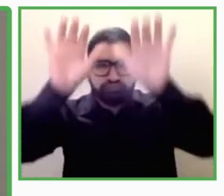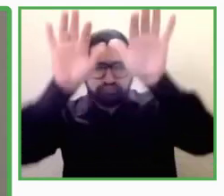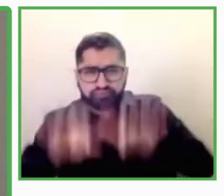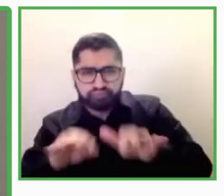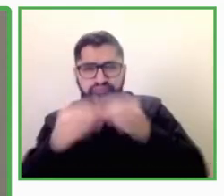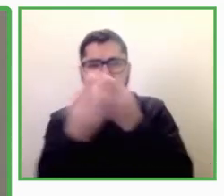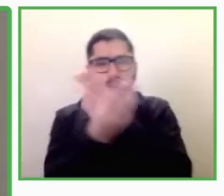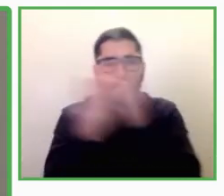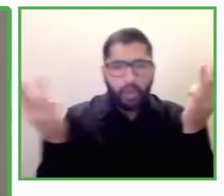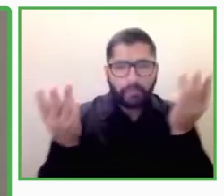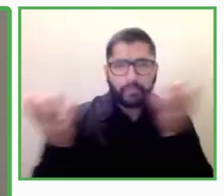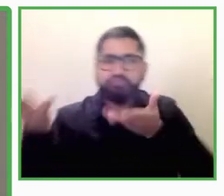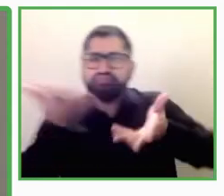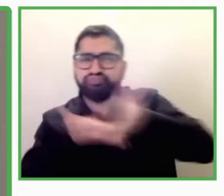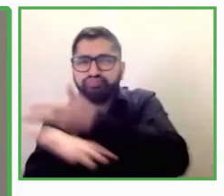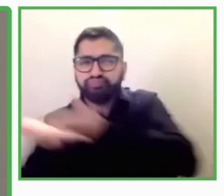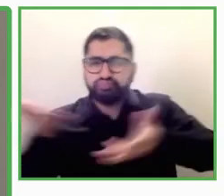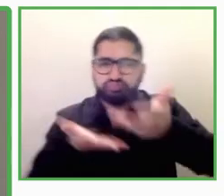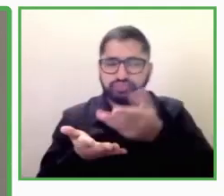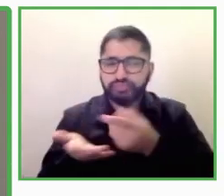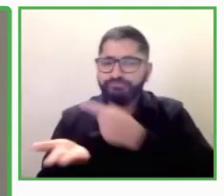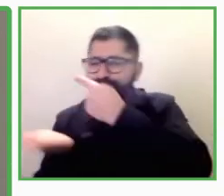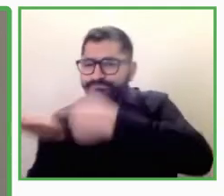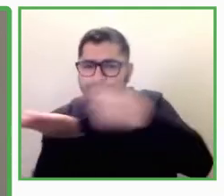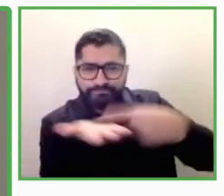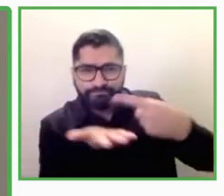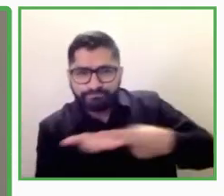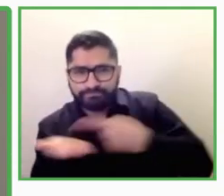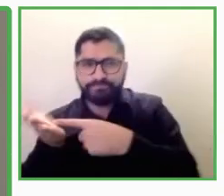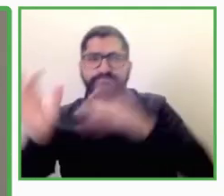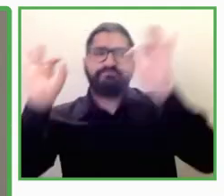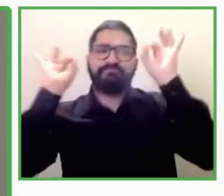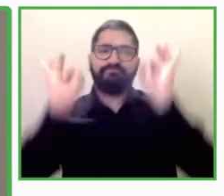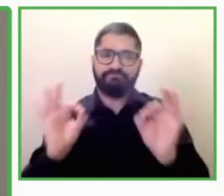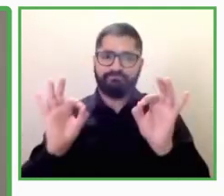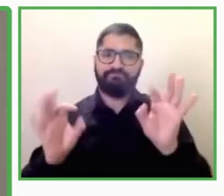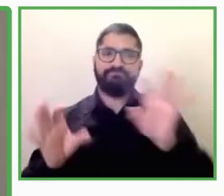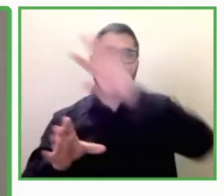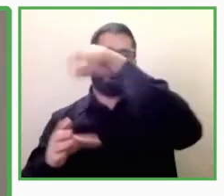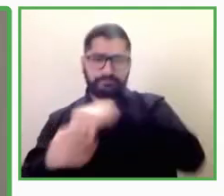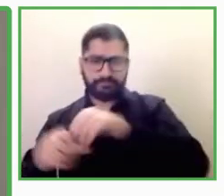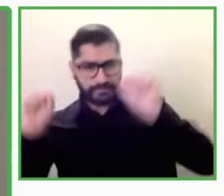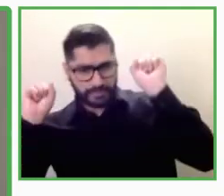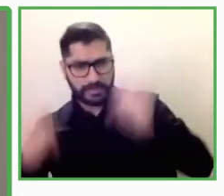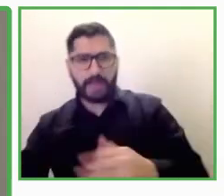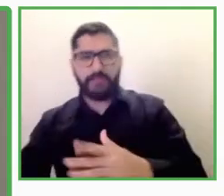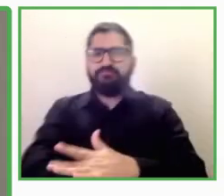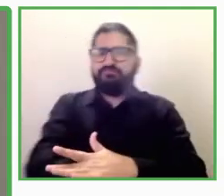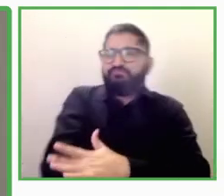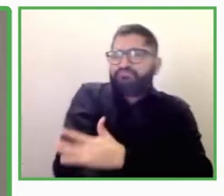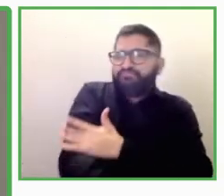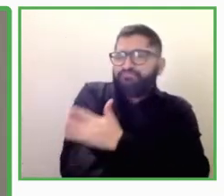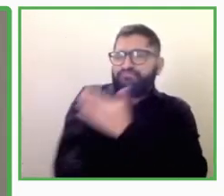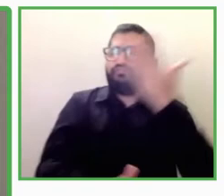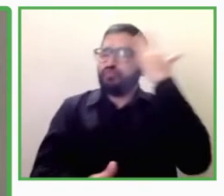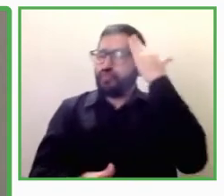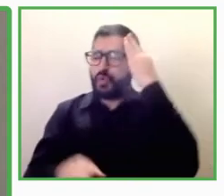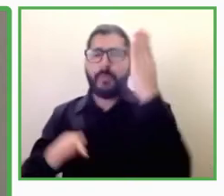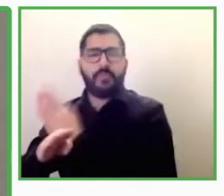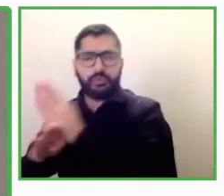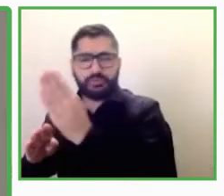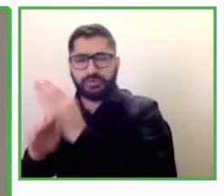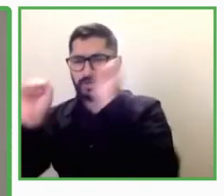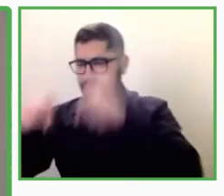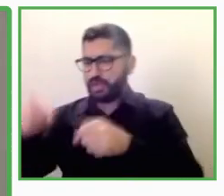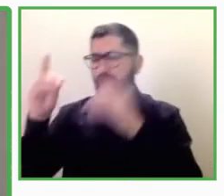business forums that have the possibility to create awareness of the needs of disabled people, and at the same